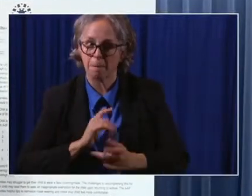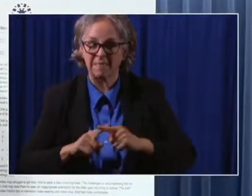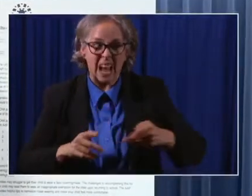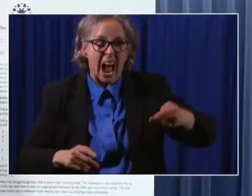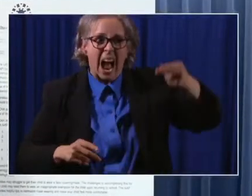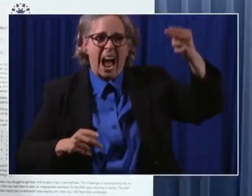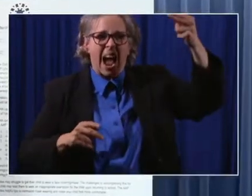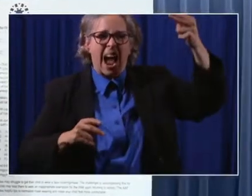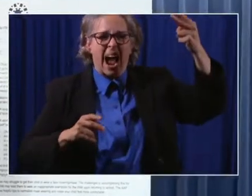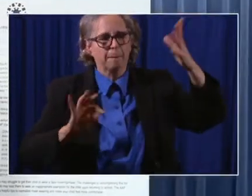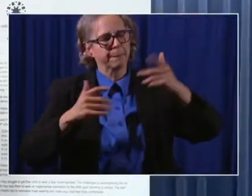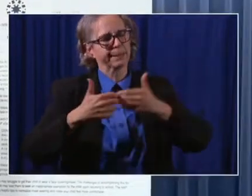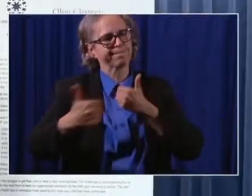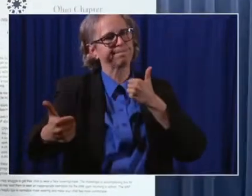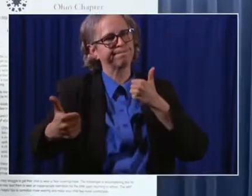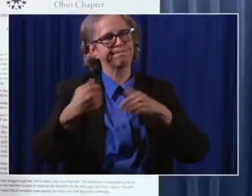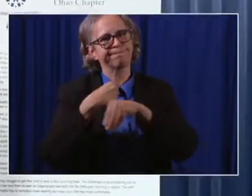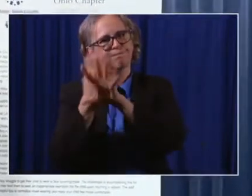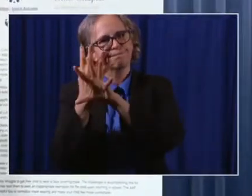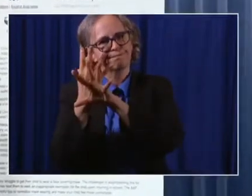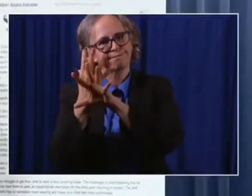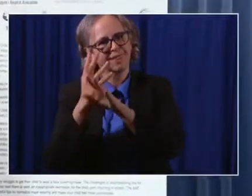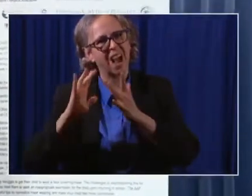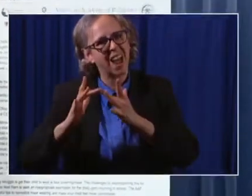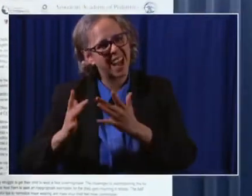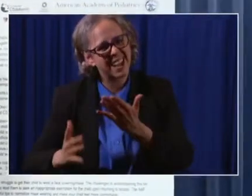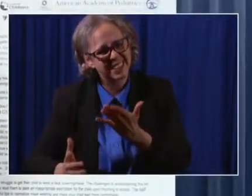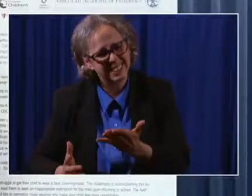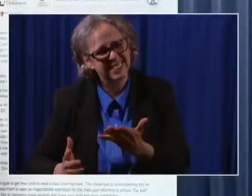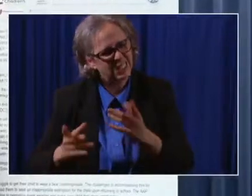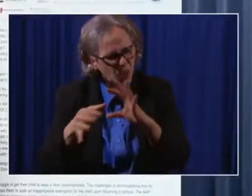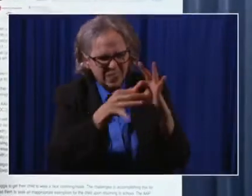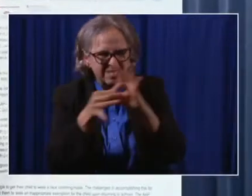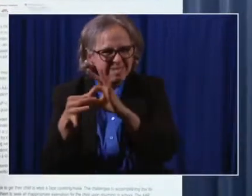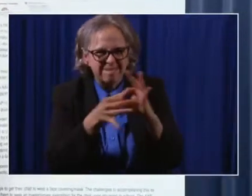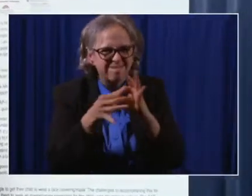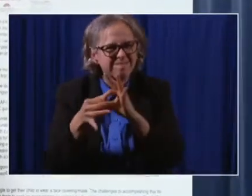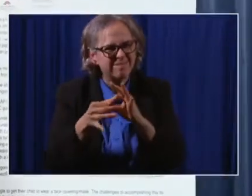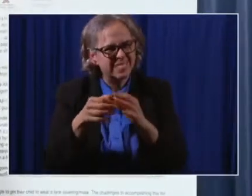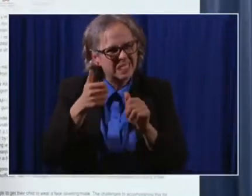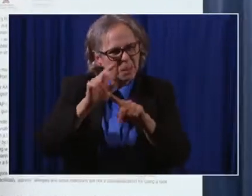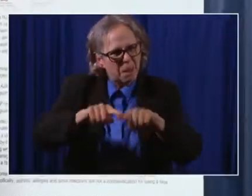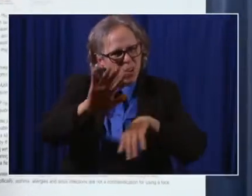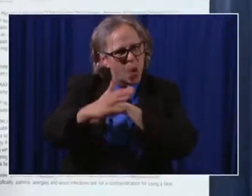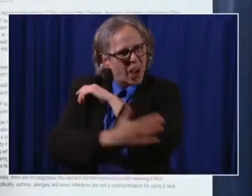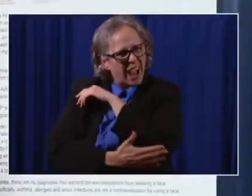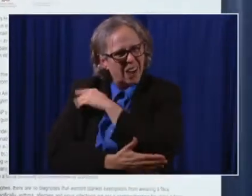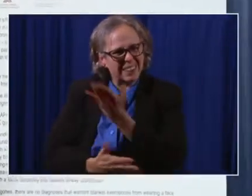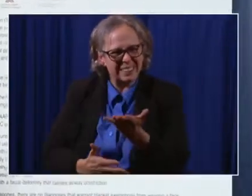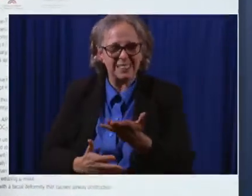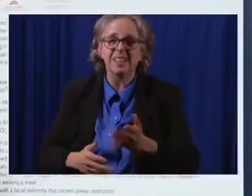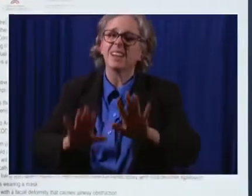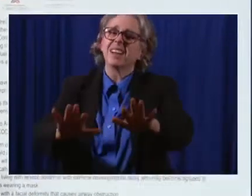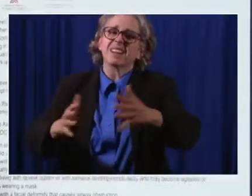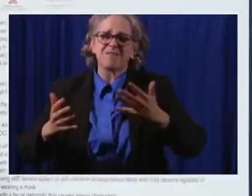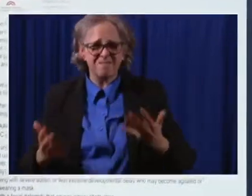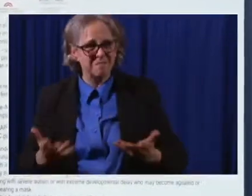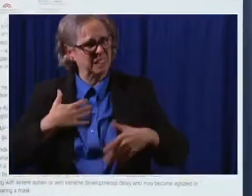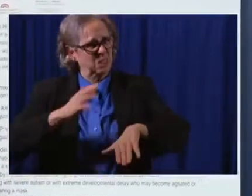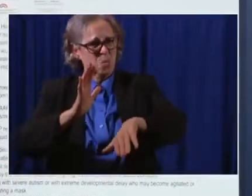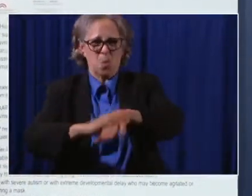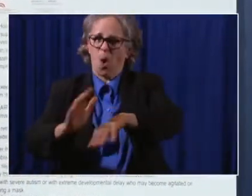We told the schools early on, you got to be flexible, and so they all have come back with different